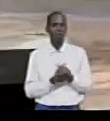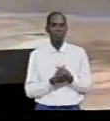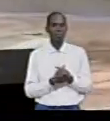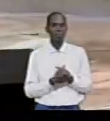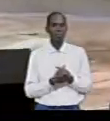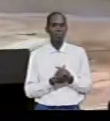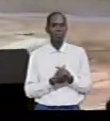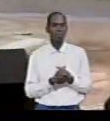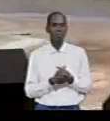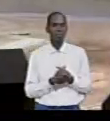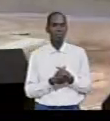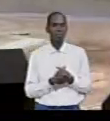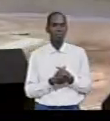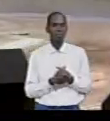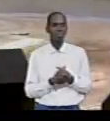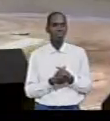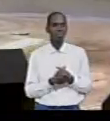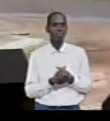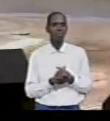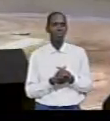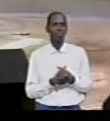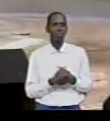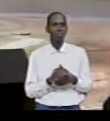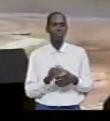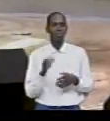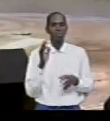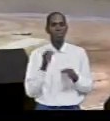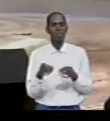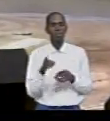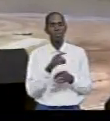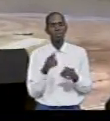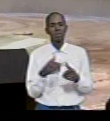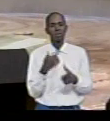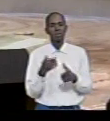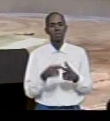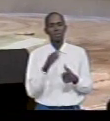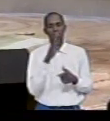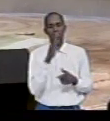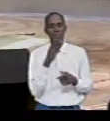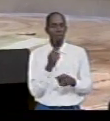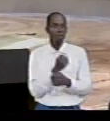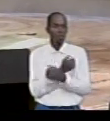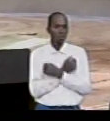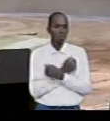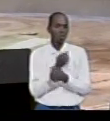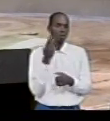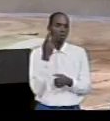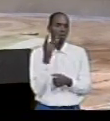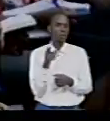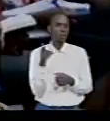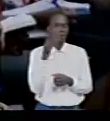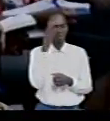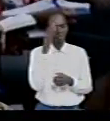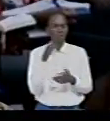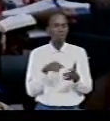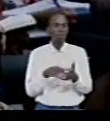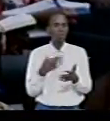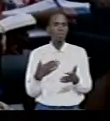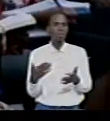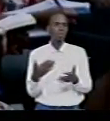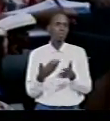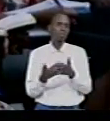verse 17 says, ye therefore, beloved, seen ye know these things before,